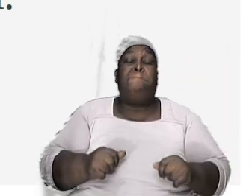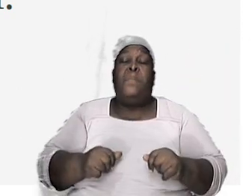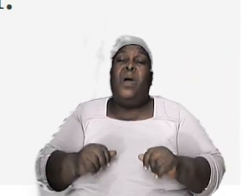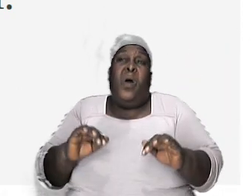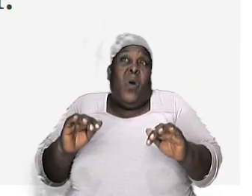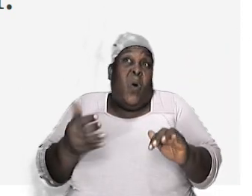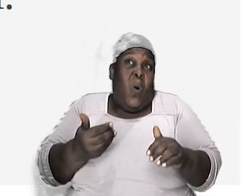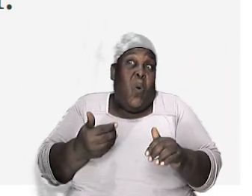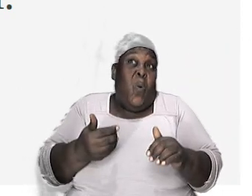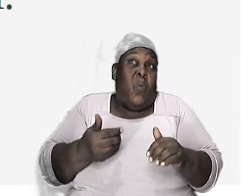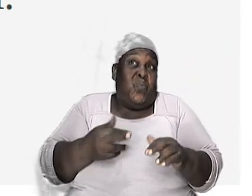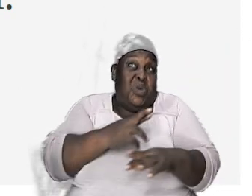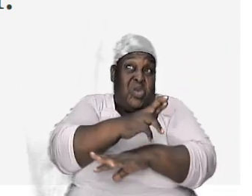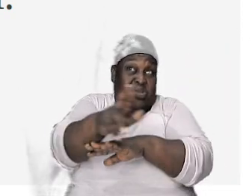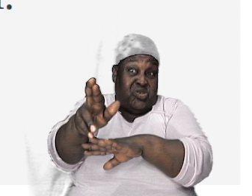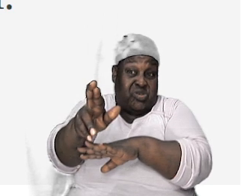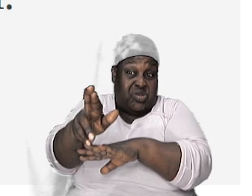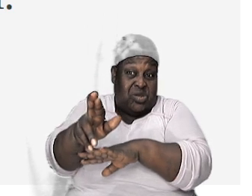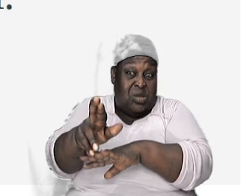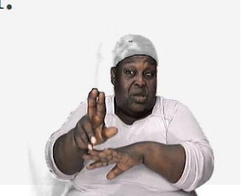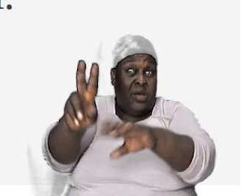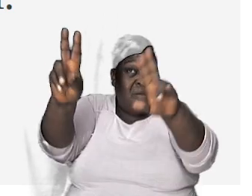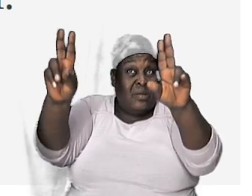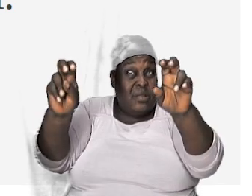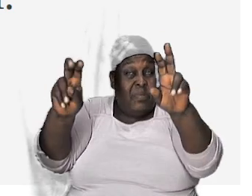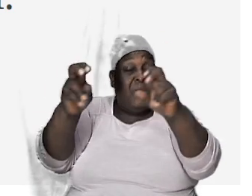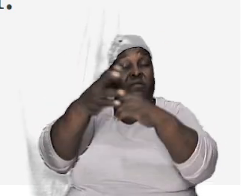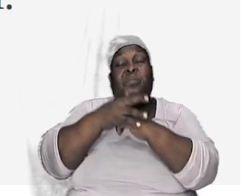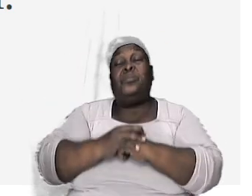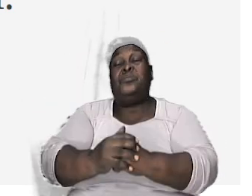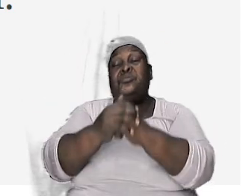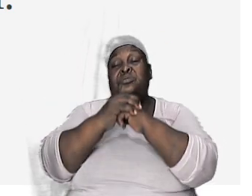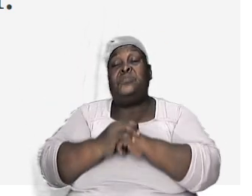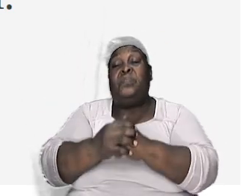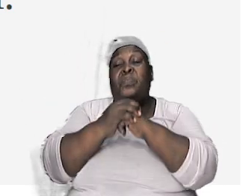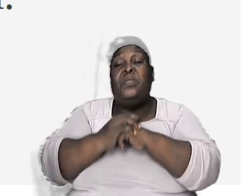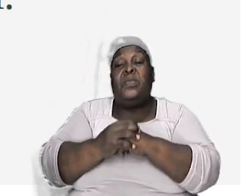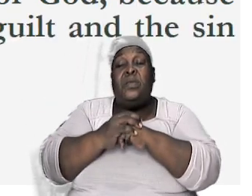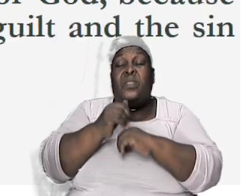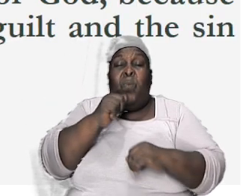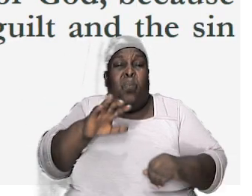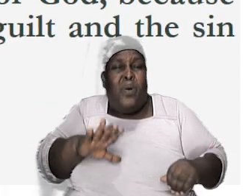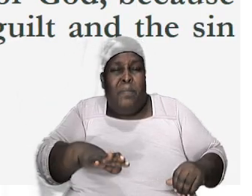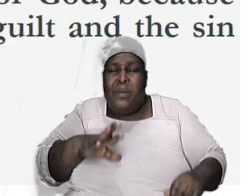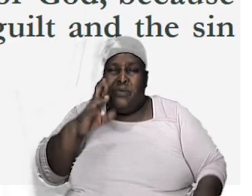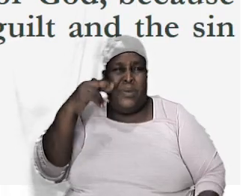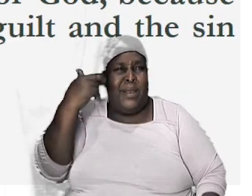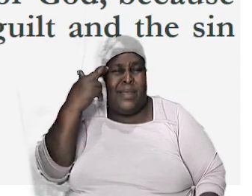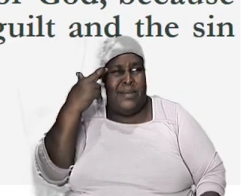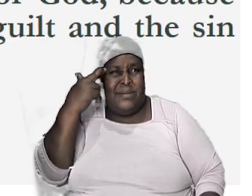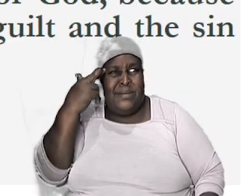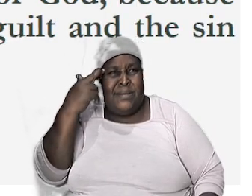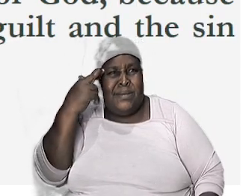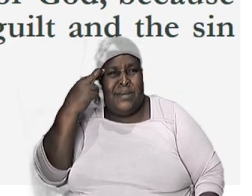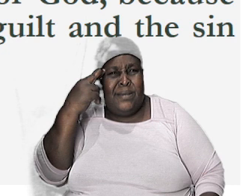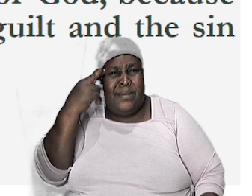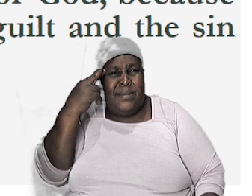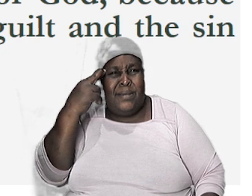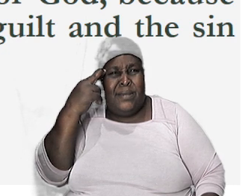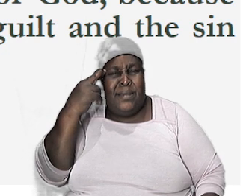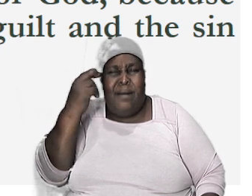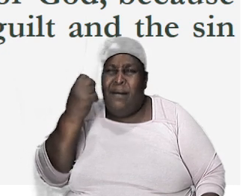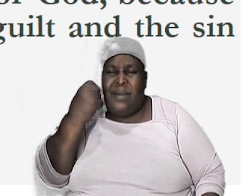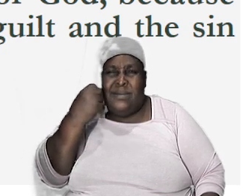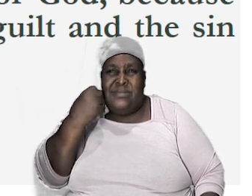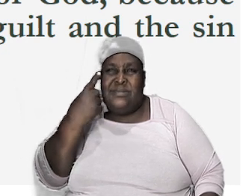So the topic of worship came up by the woman because she realized, or she unconsciously